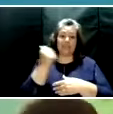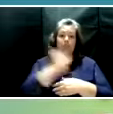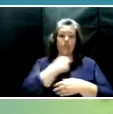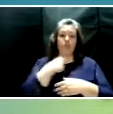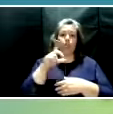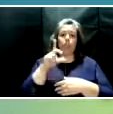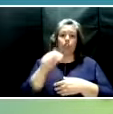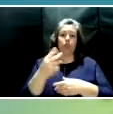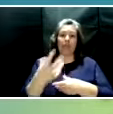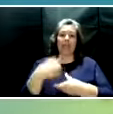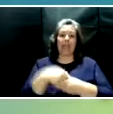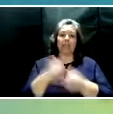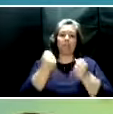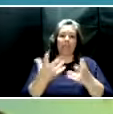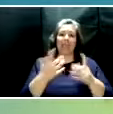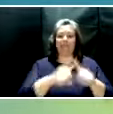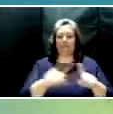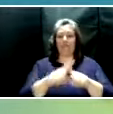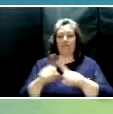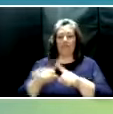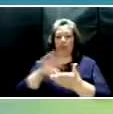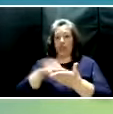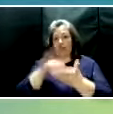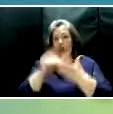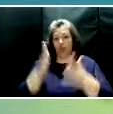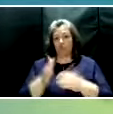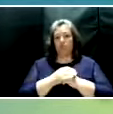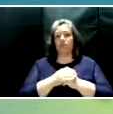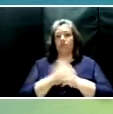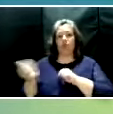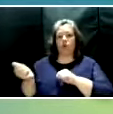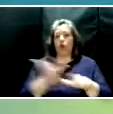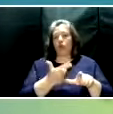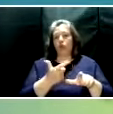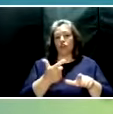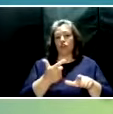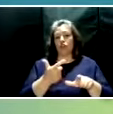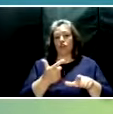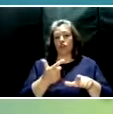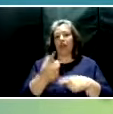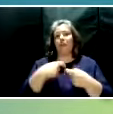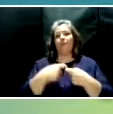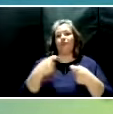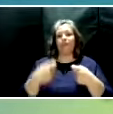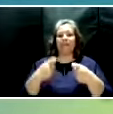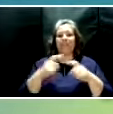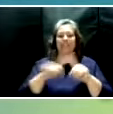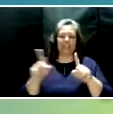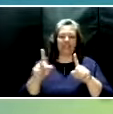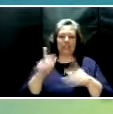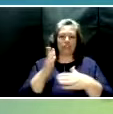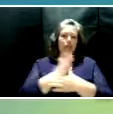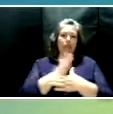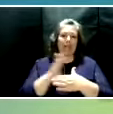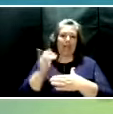engage many different learners, and everyone is coming from a different degree of experience,